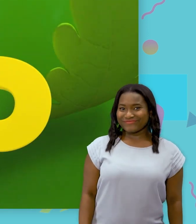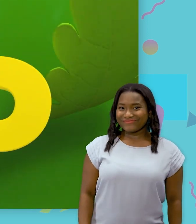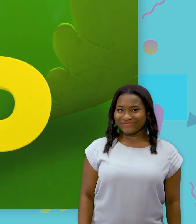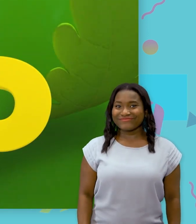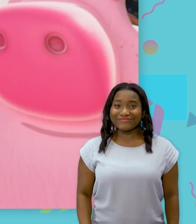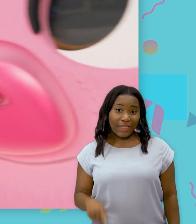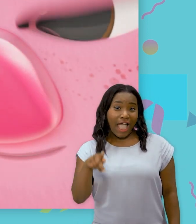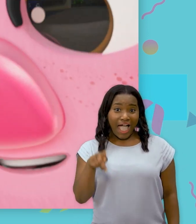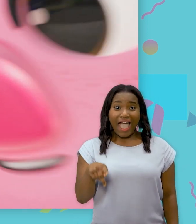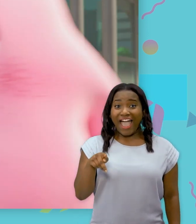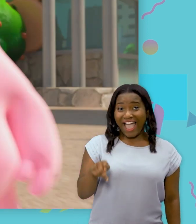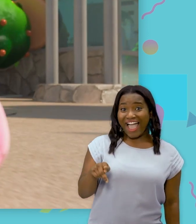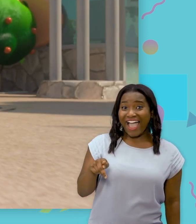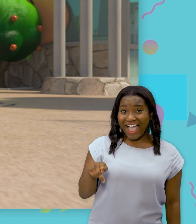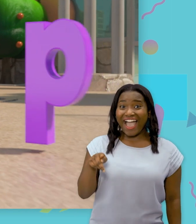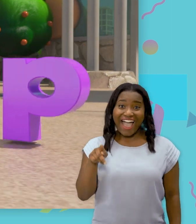Orange.